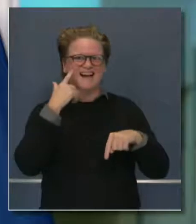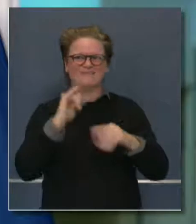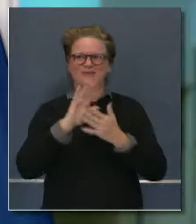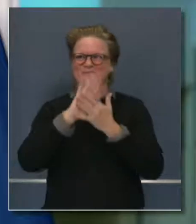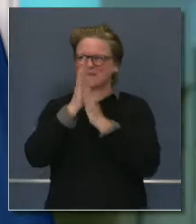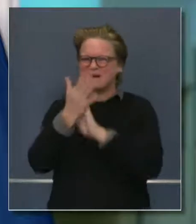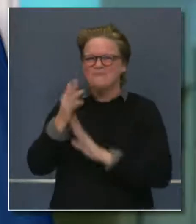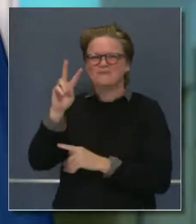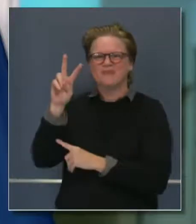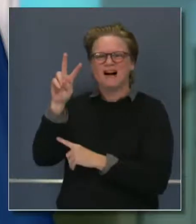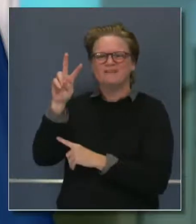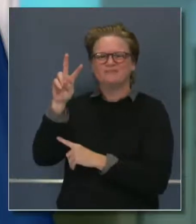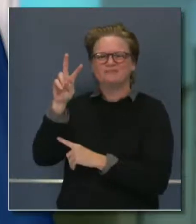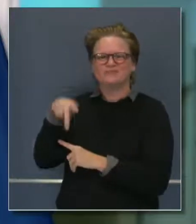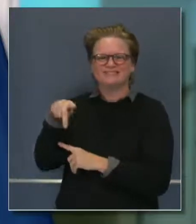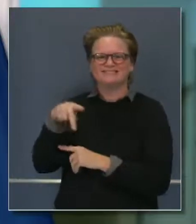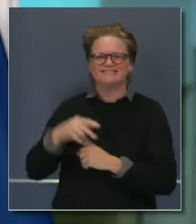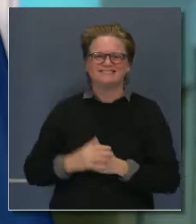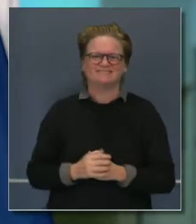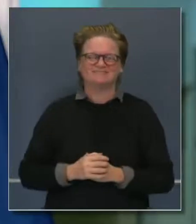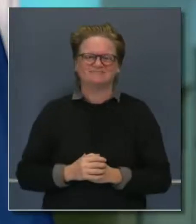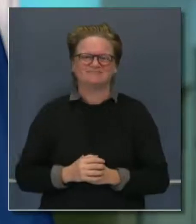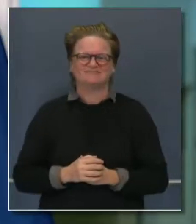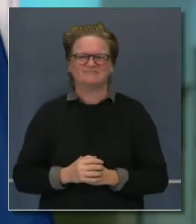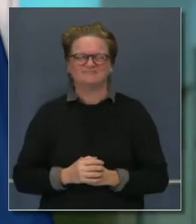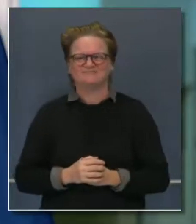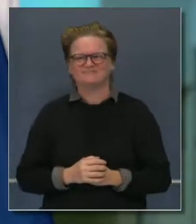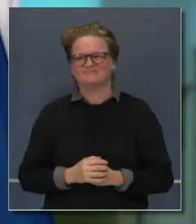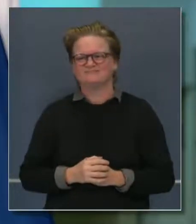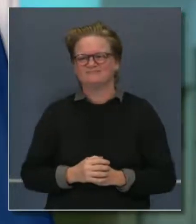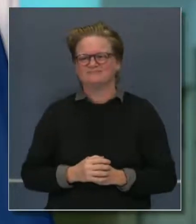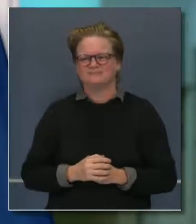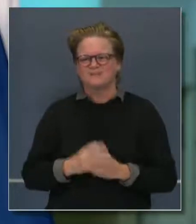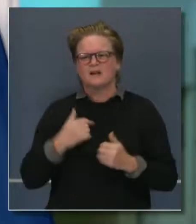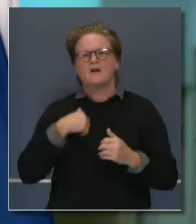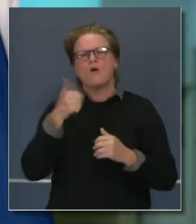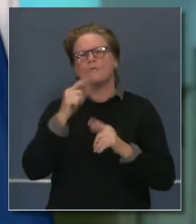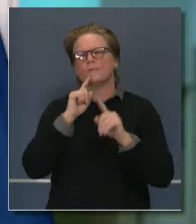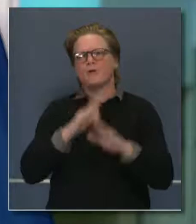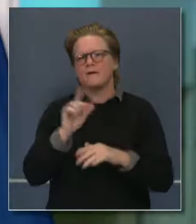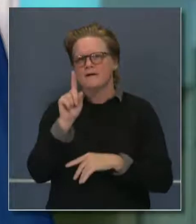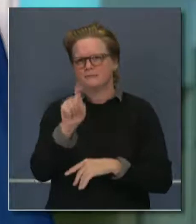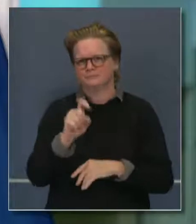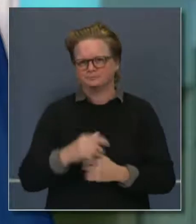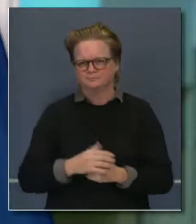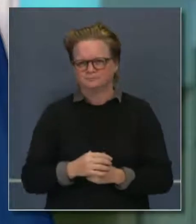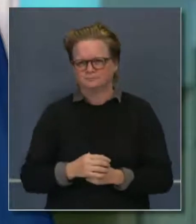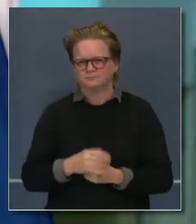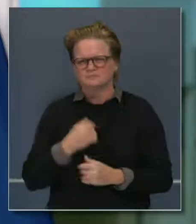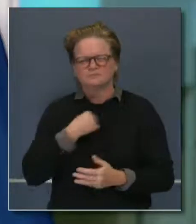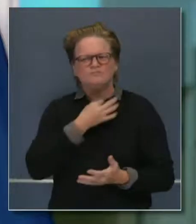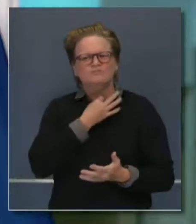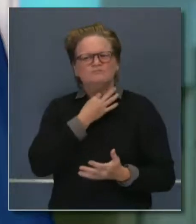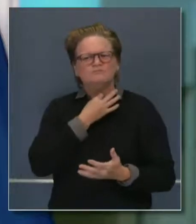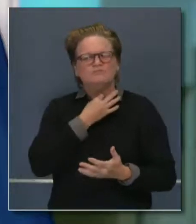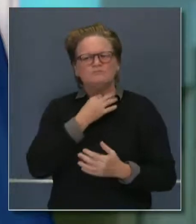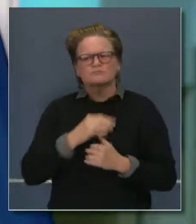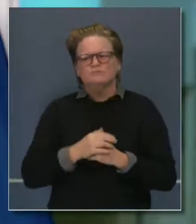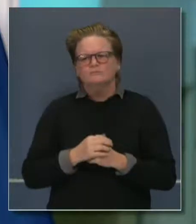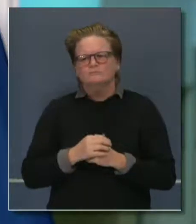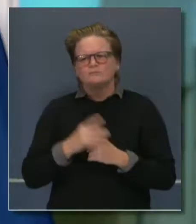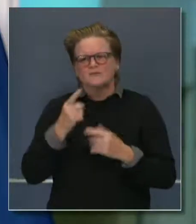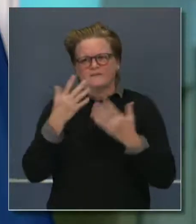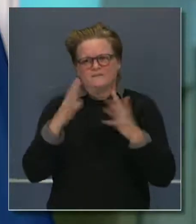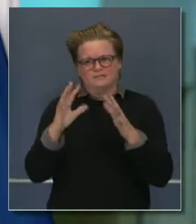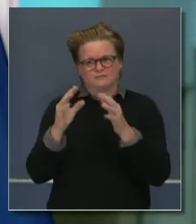Hi, Governor. I'm just wondering if you have spoken with President-elect Biden or Vice President-elect Harris since the race was called